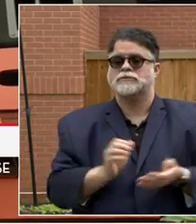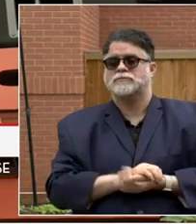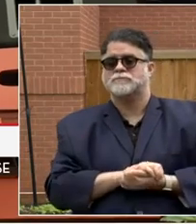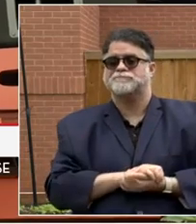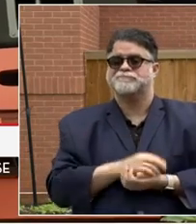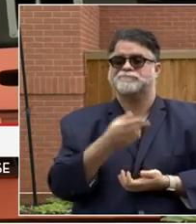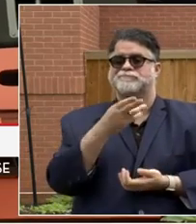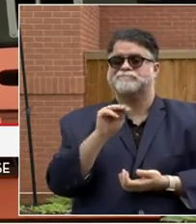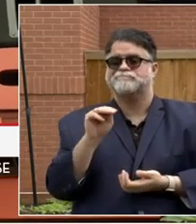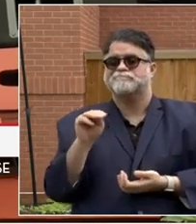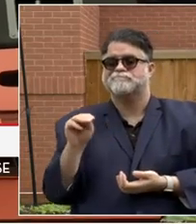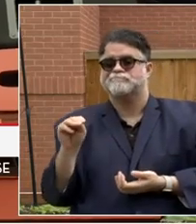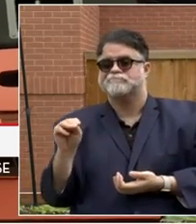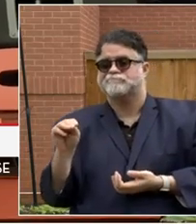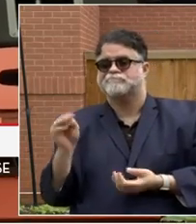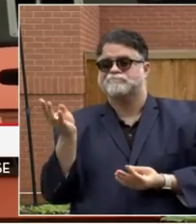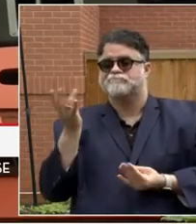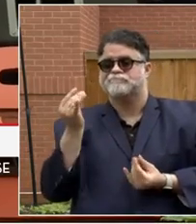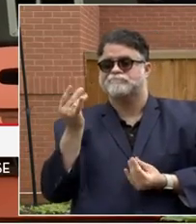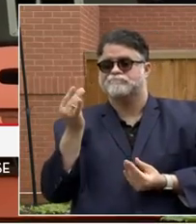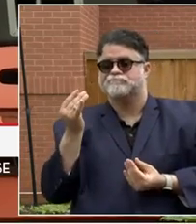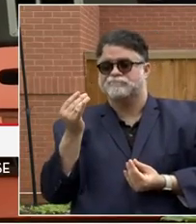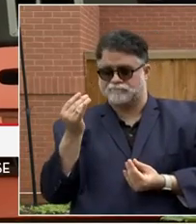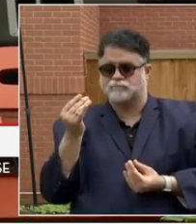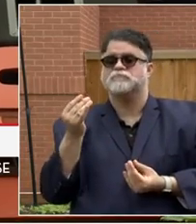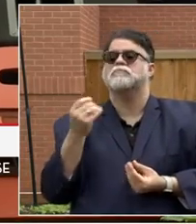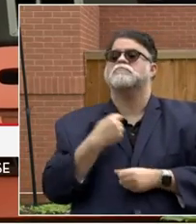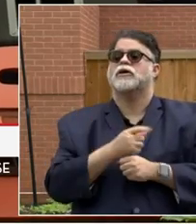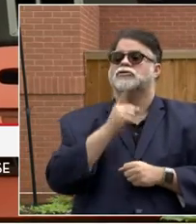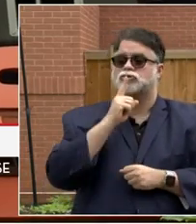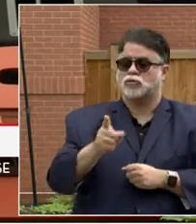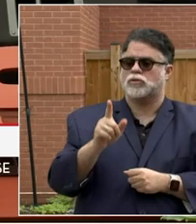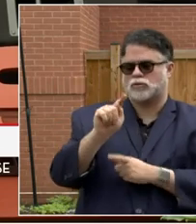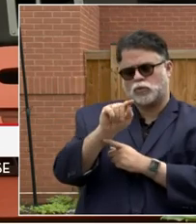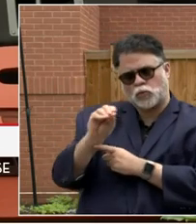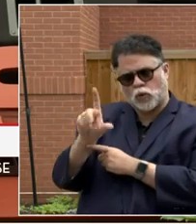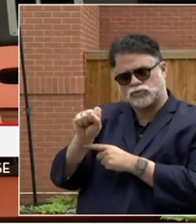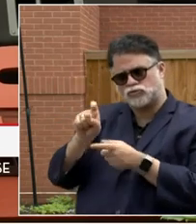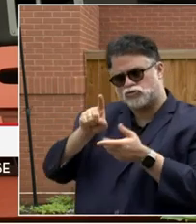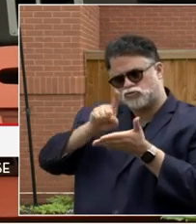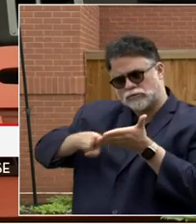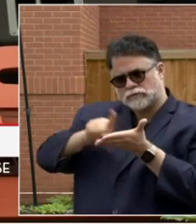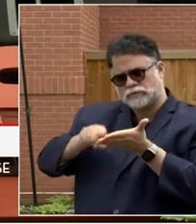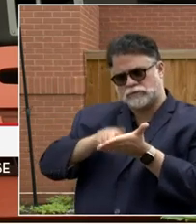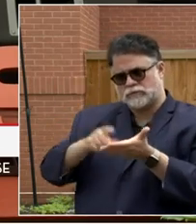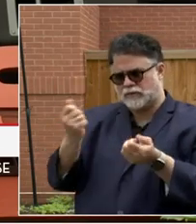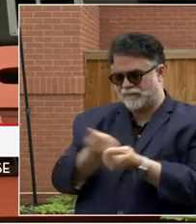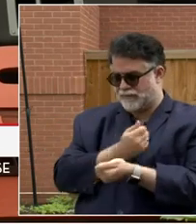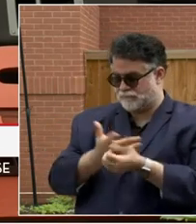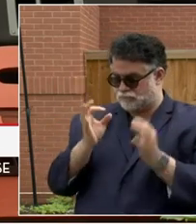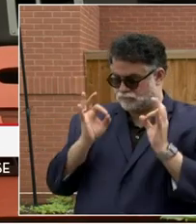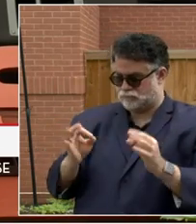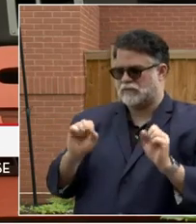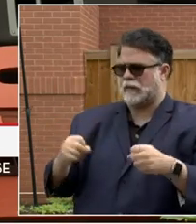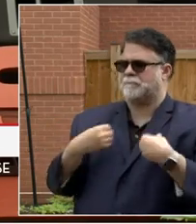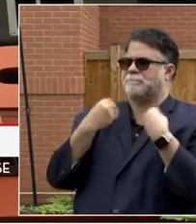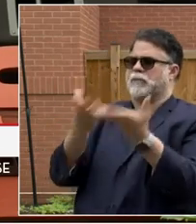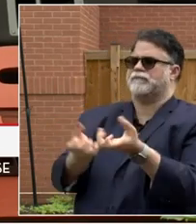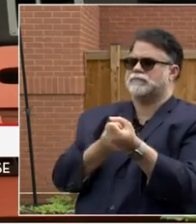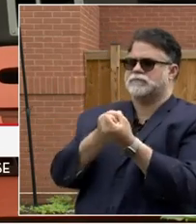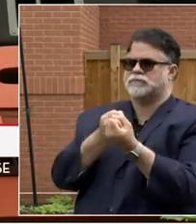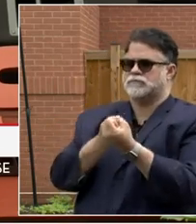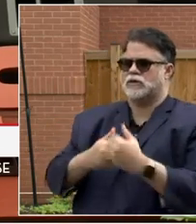we want to be able to. We have the tools that we need to concentrate on all of our concerns. So for us in